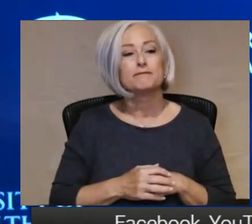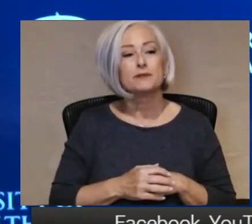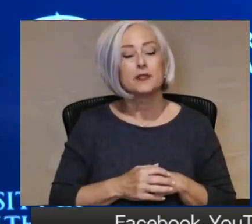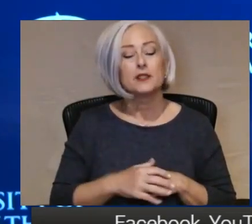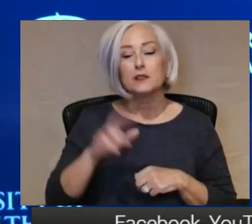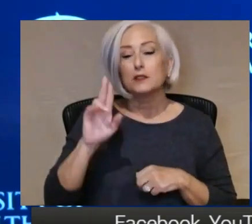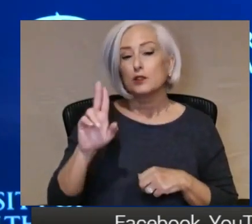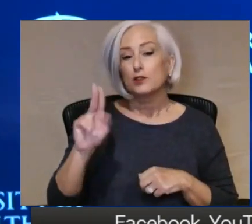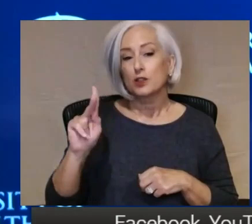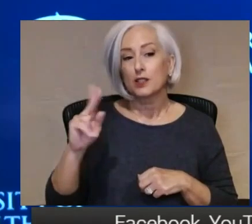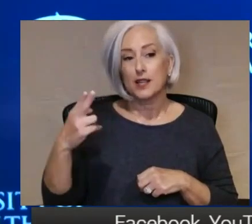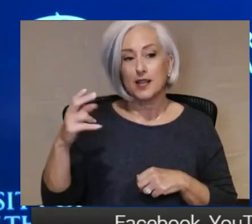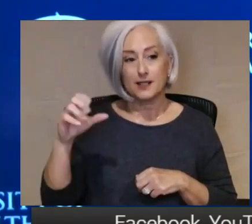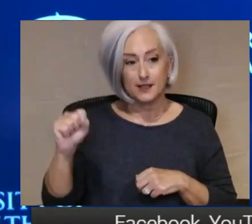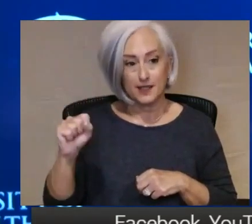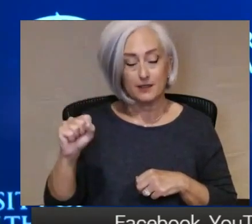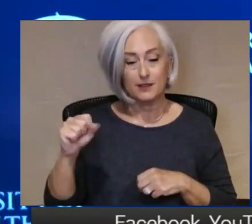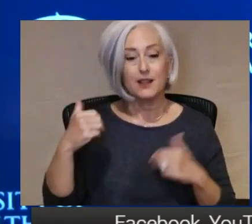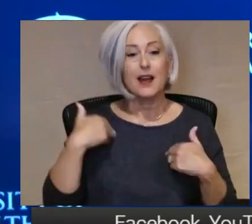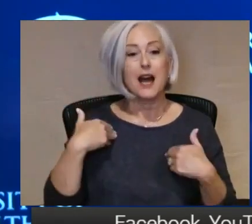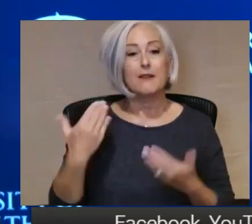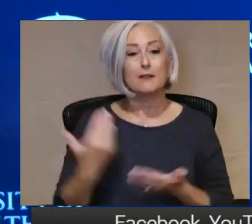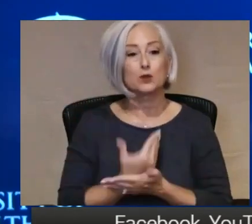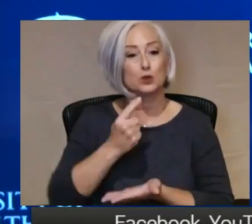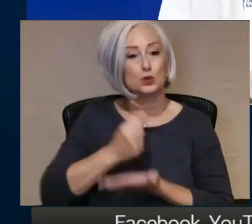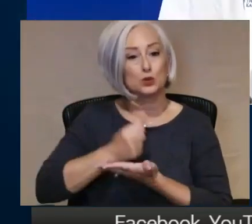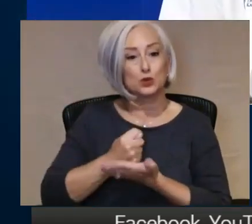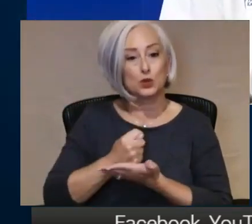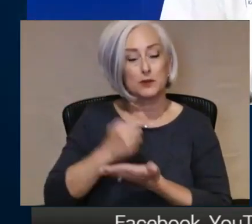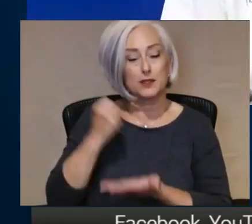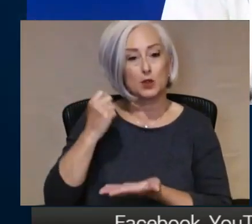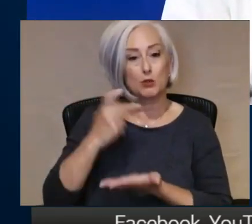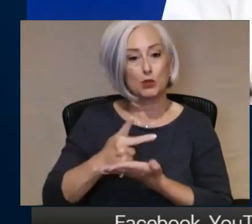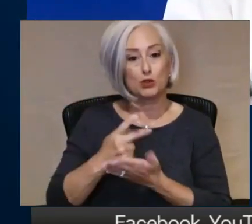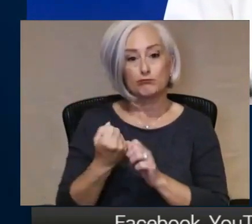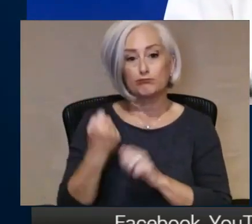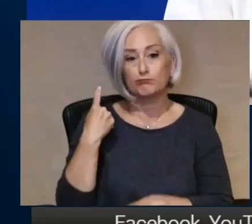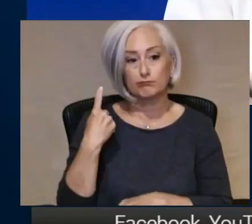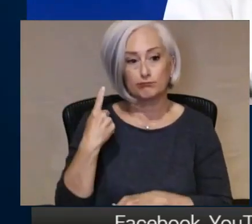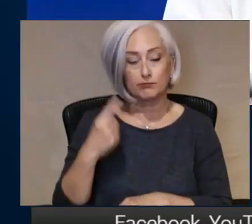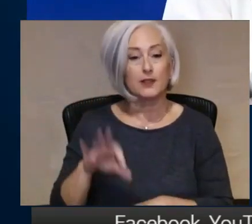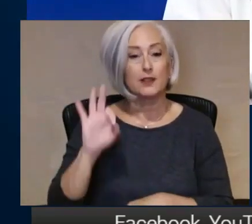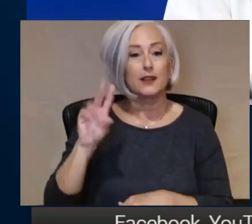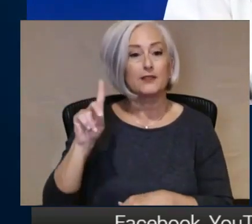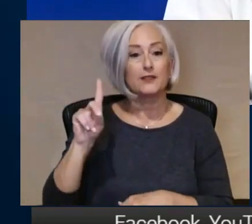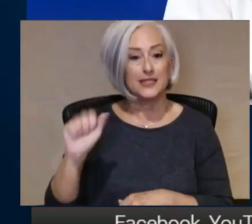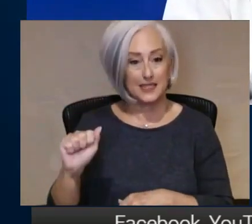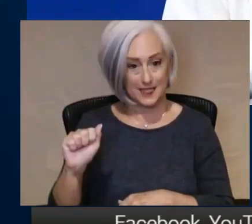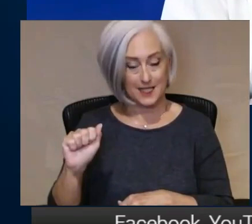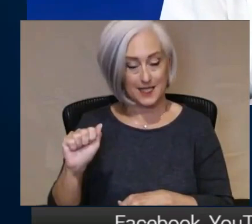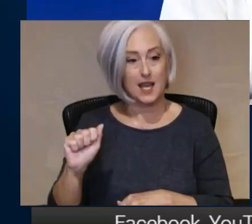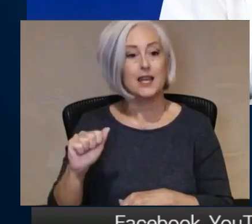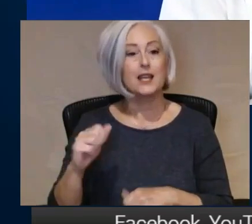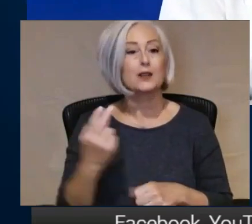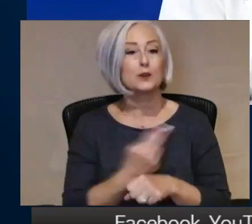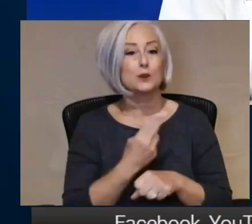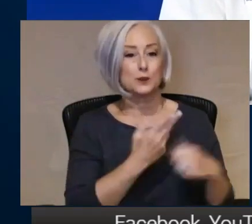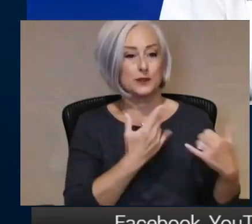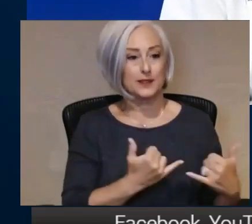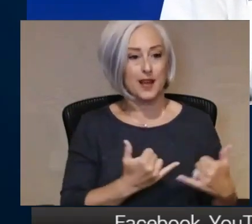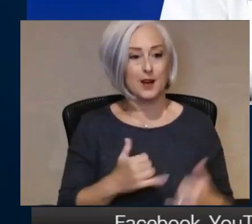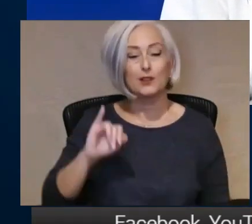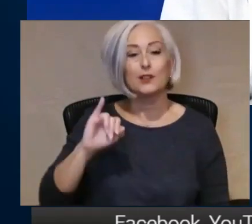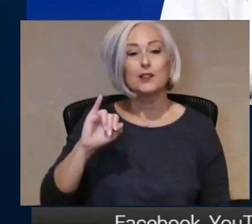the FDA last year. Jill Chadwick joins us now from Studio B with more on that. Jill? Good morning,